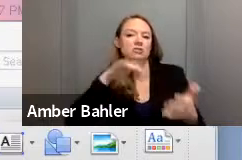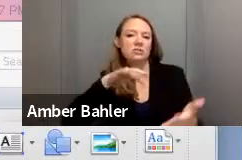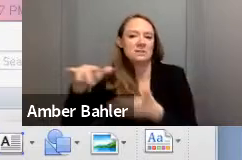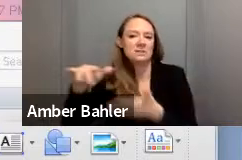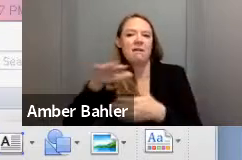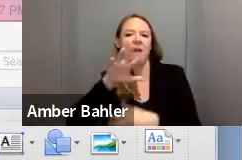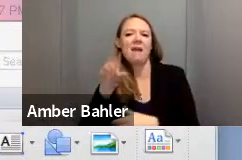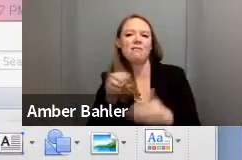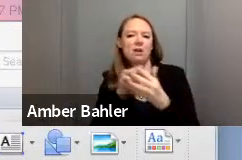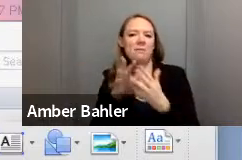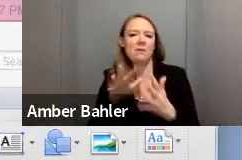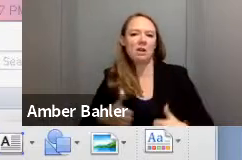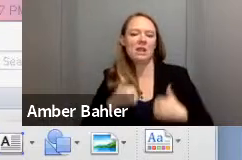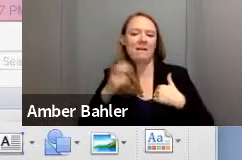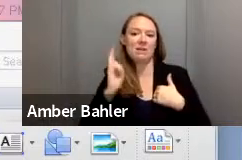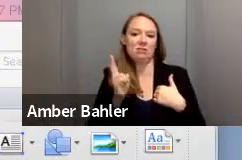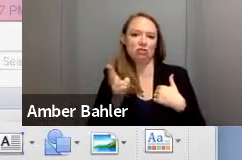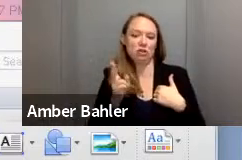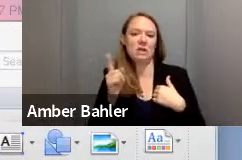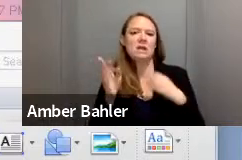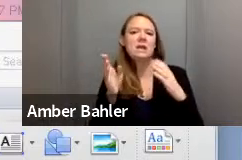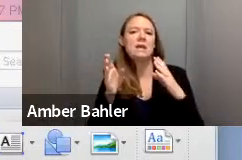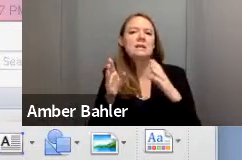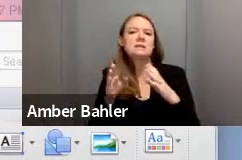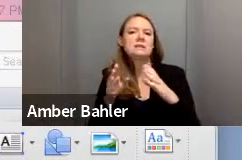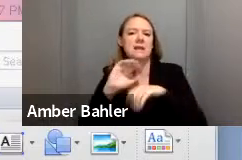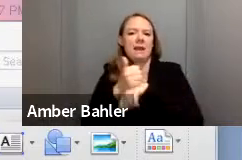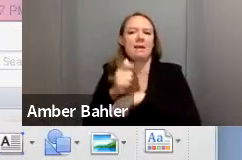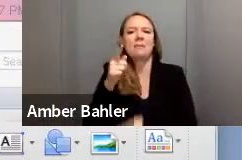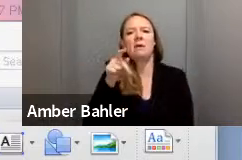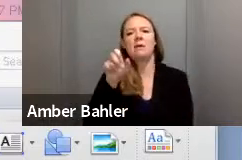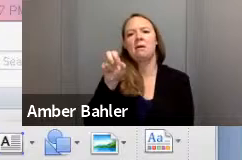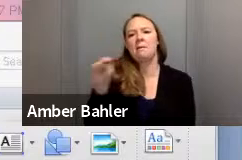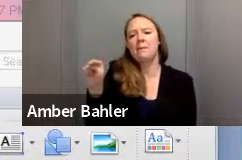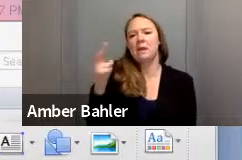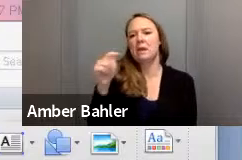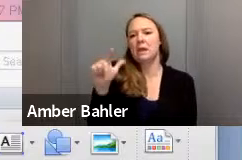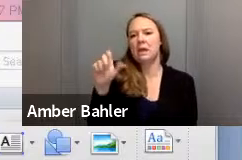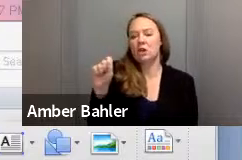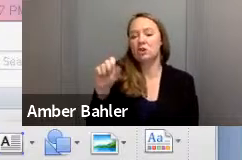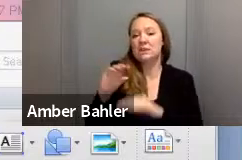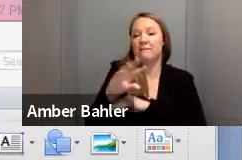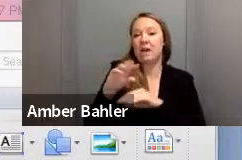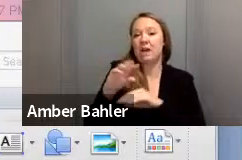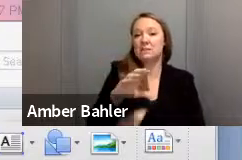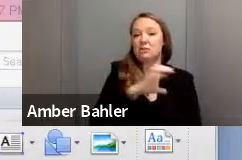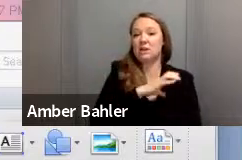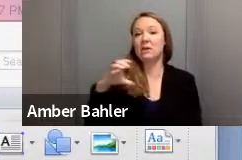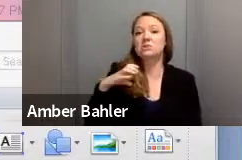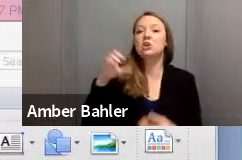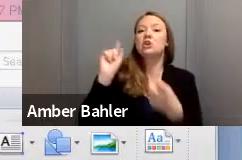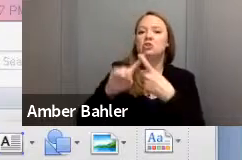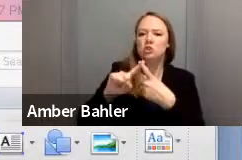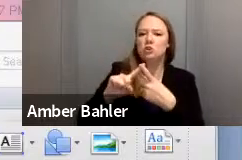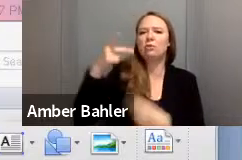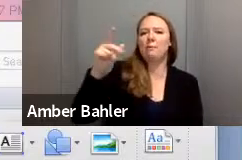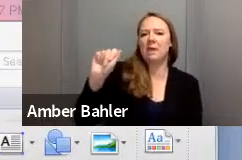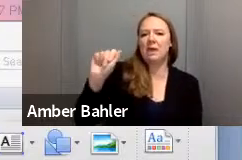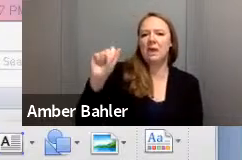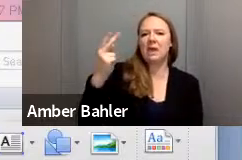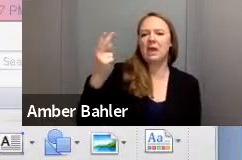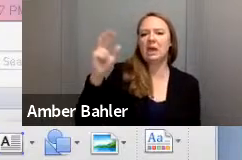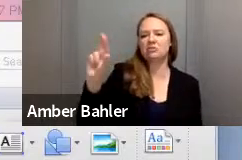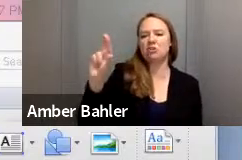is organizing, forming a Penn Hills Advisory Council to the Pennsylvania Human Relations